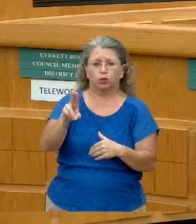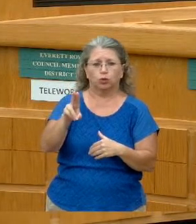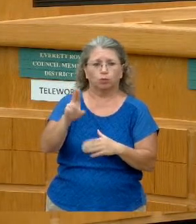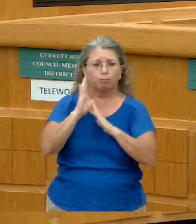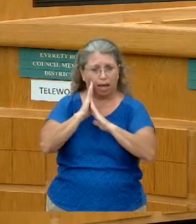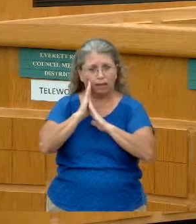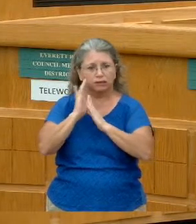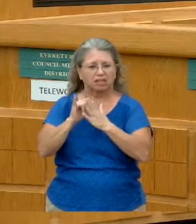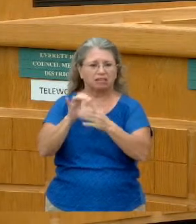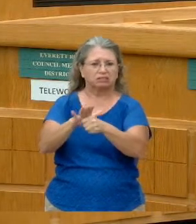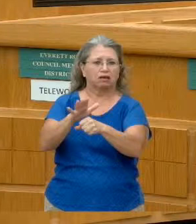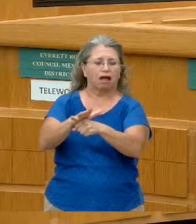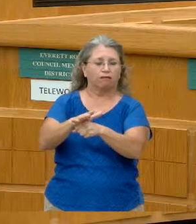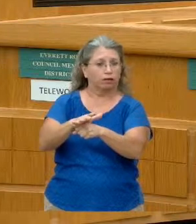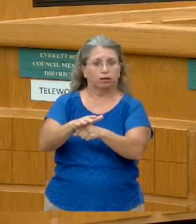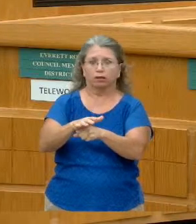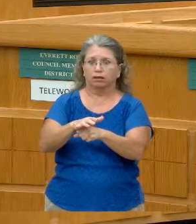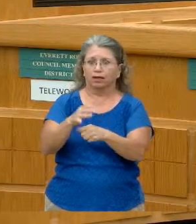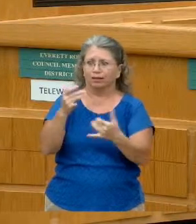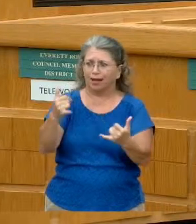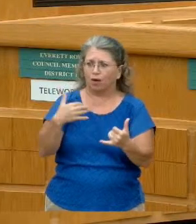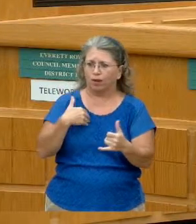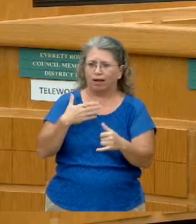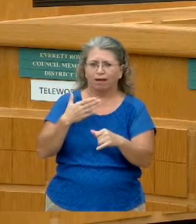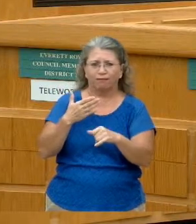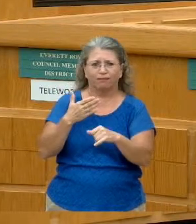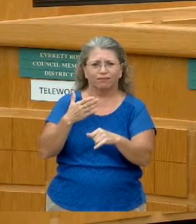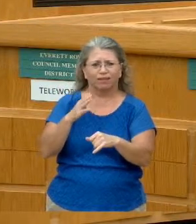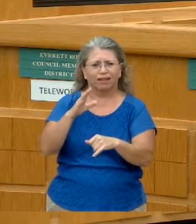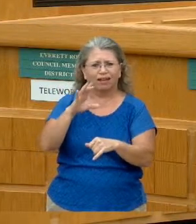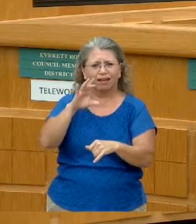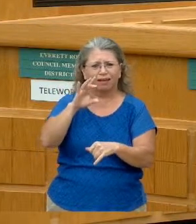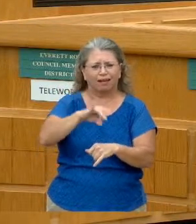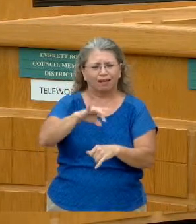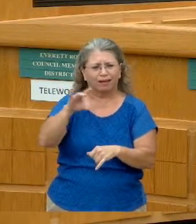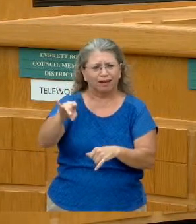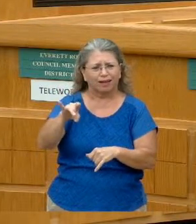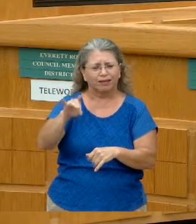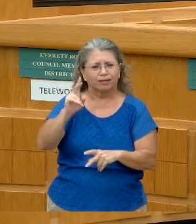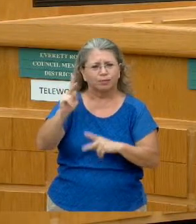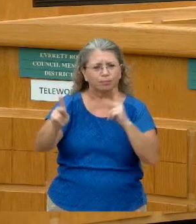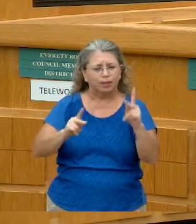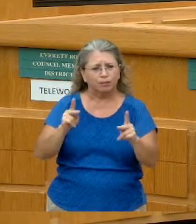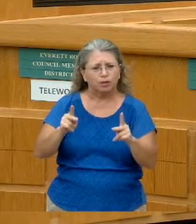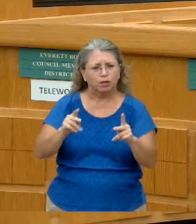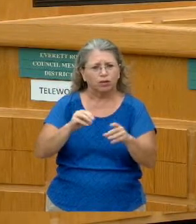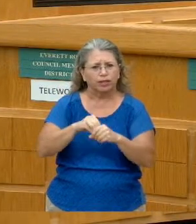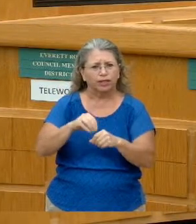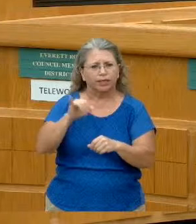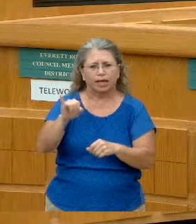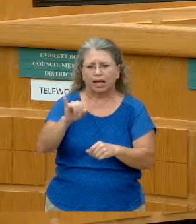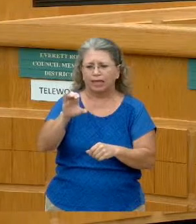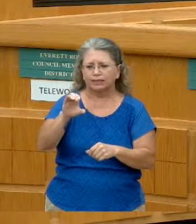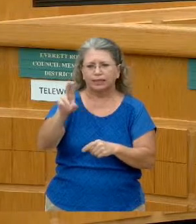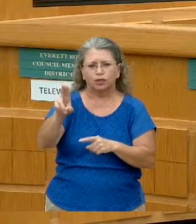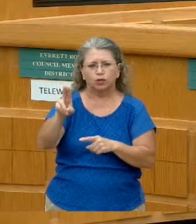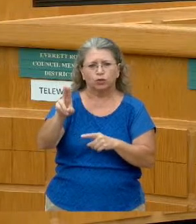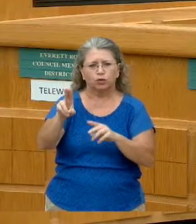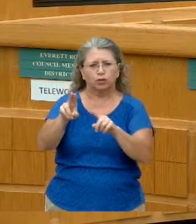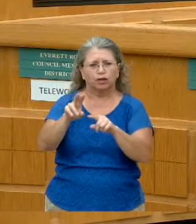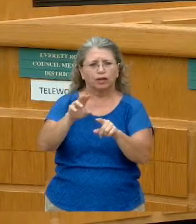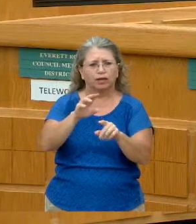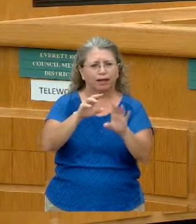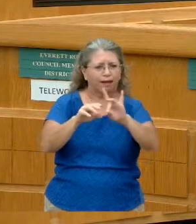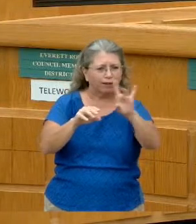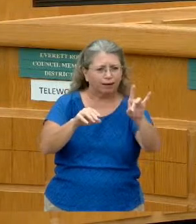And now we are looking at over 88 people in ICUs, 44 of which are